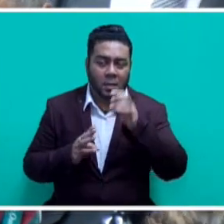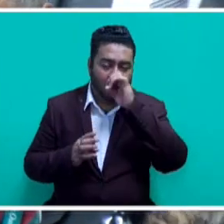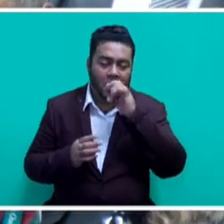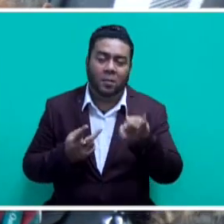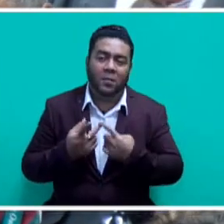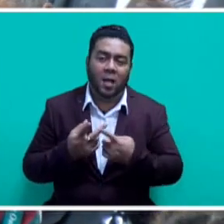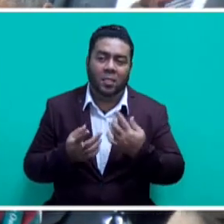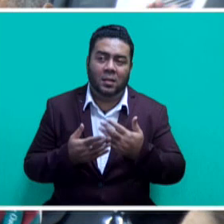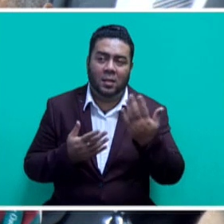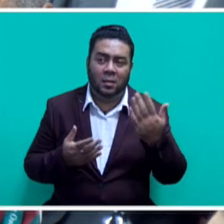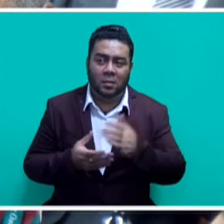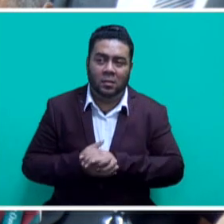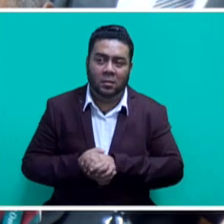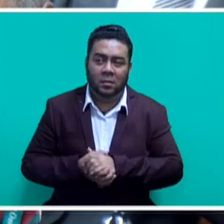other day.